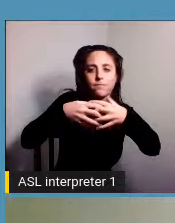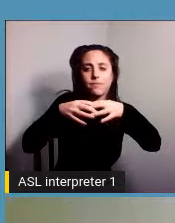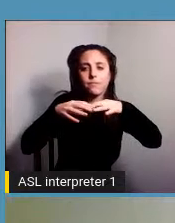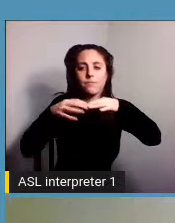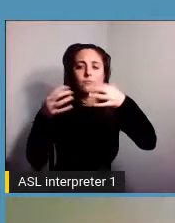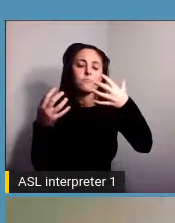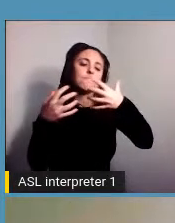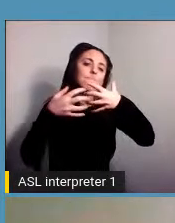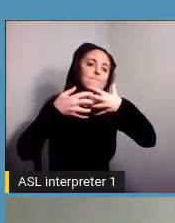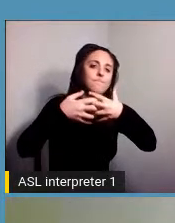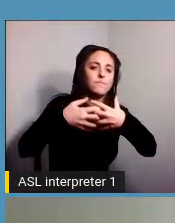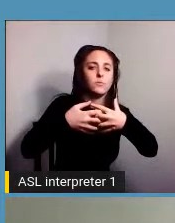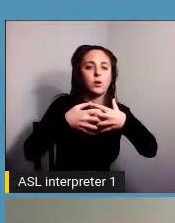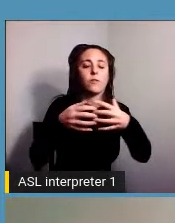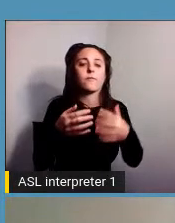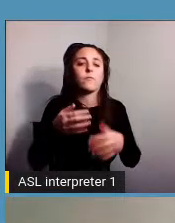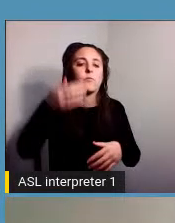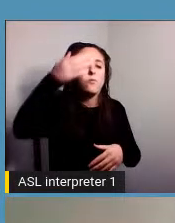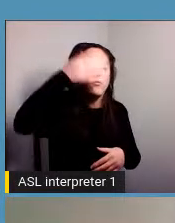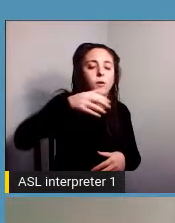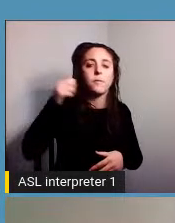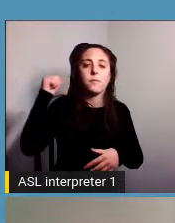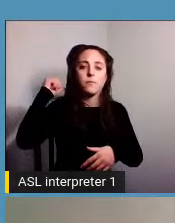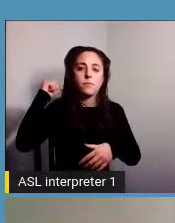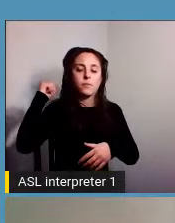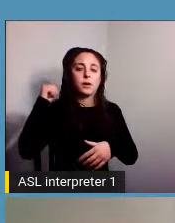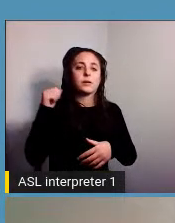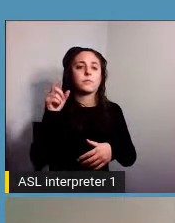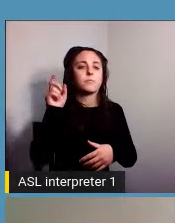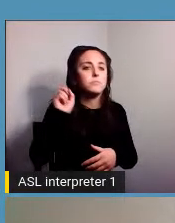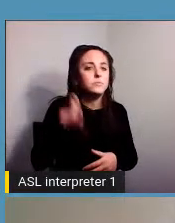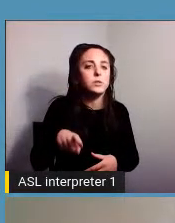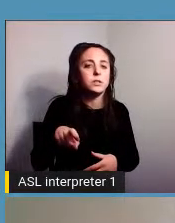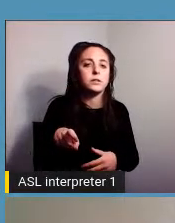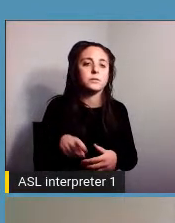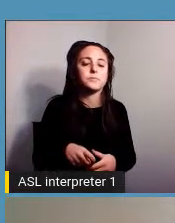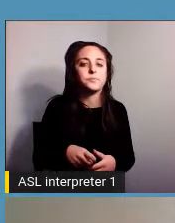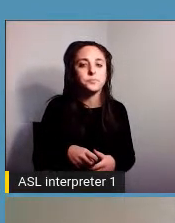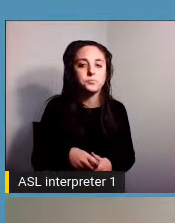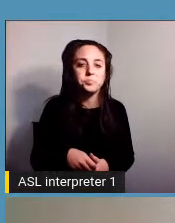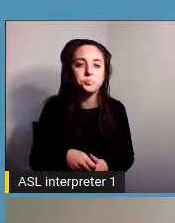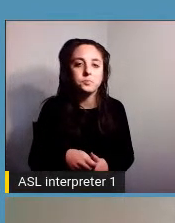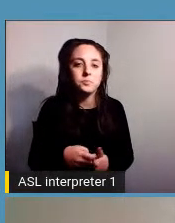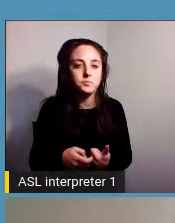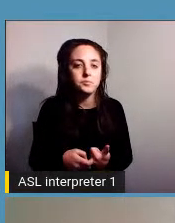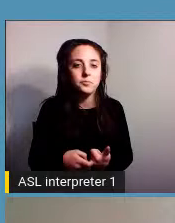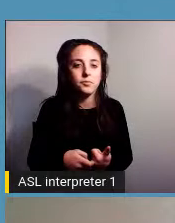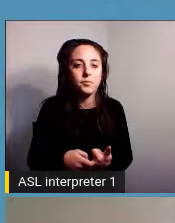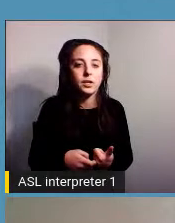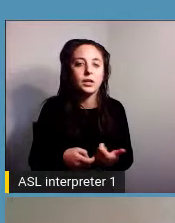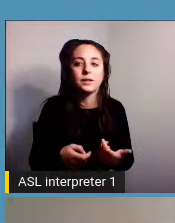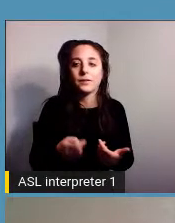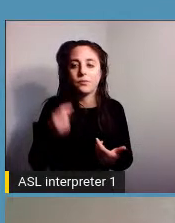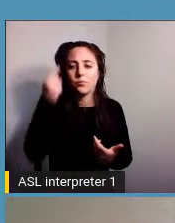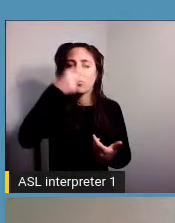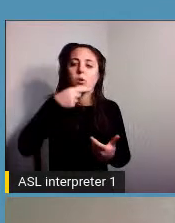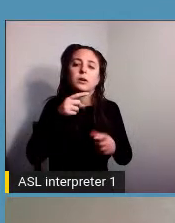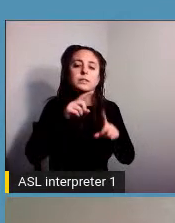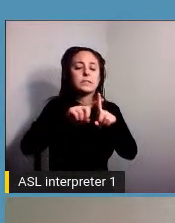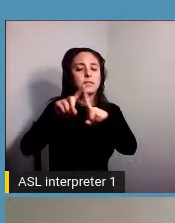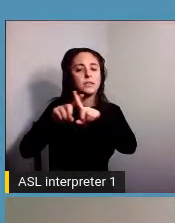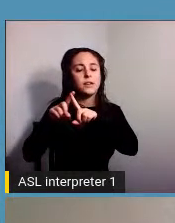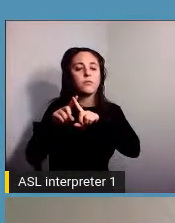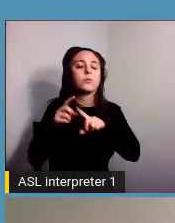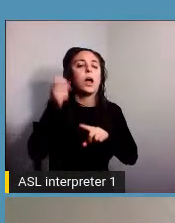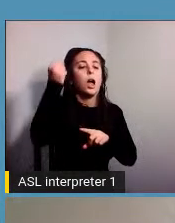side, front and back, because it looks different on the sail as we bring it through. So understanding your